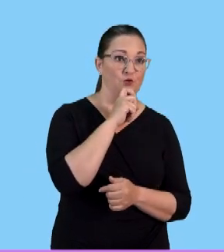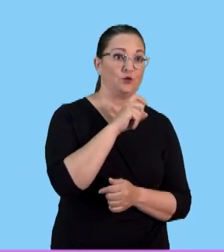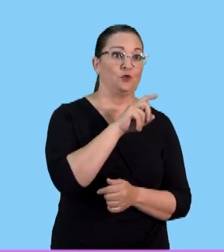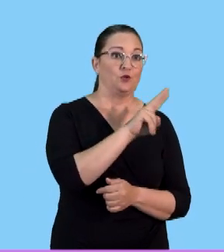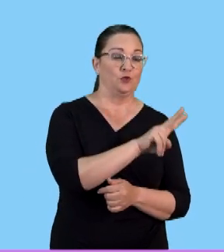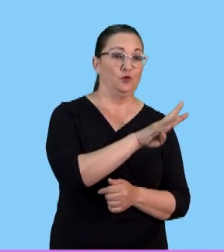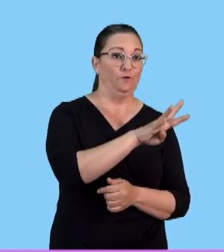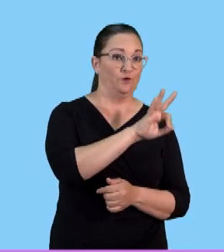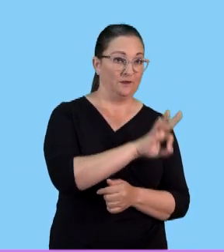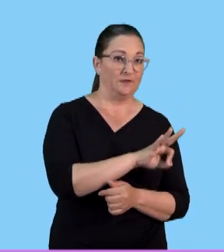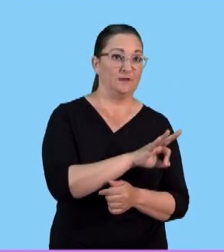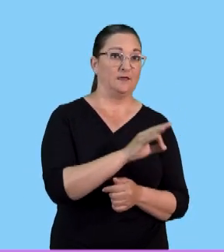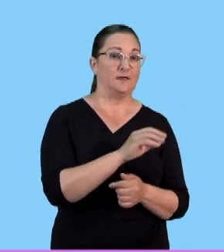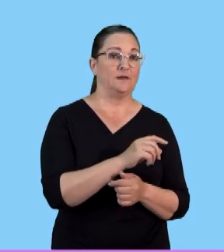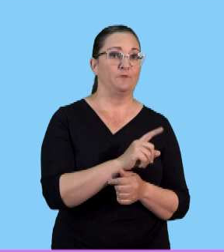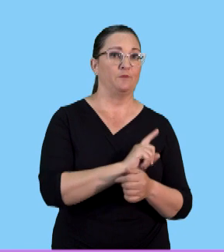243 minutes.